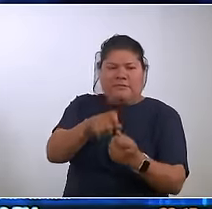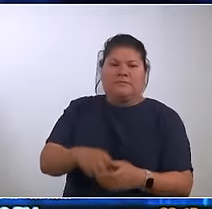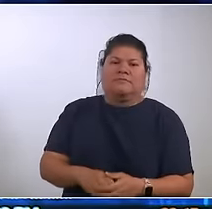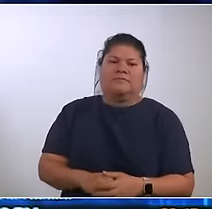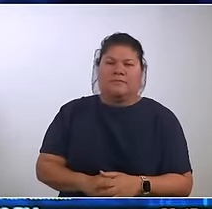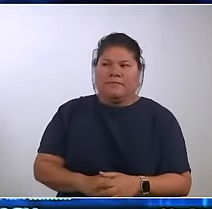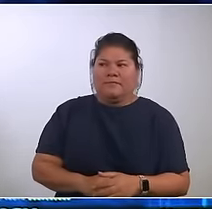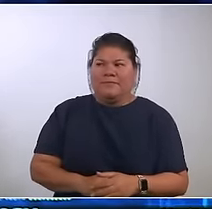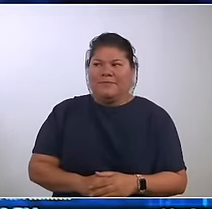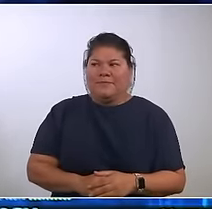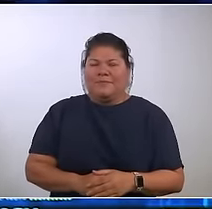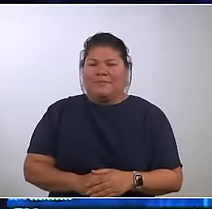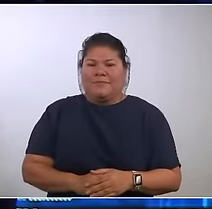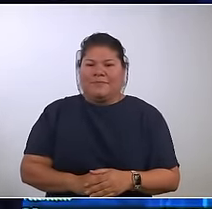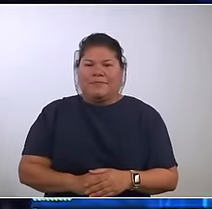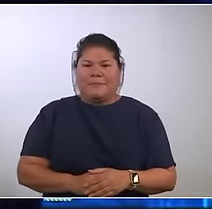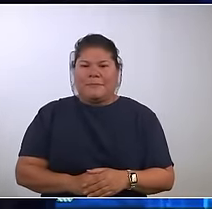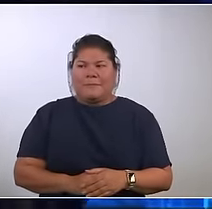something.